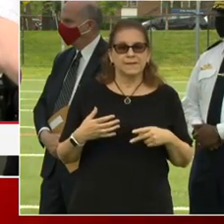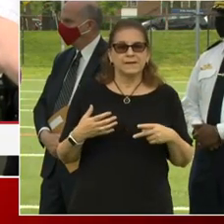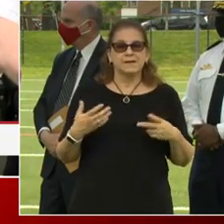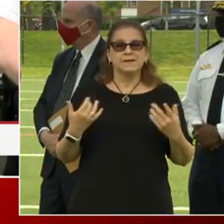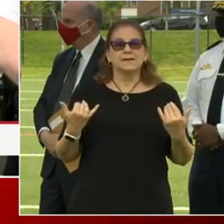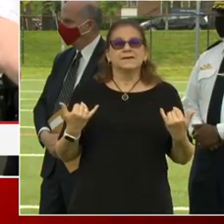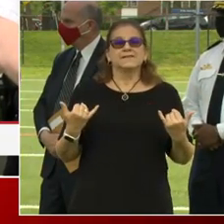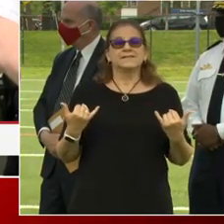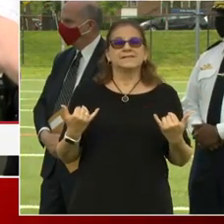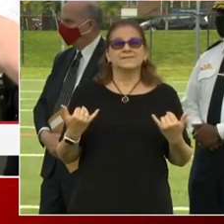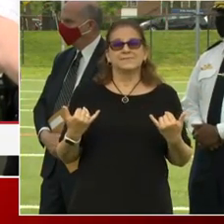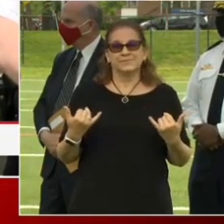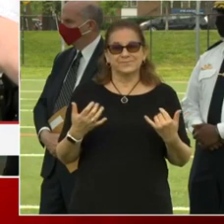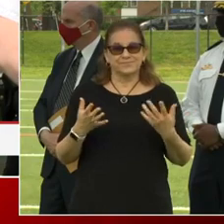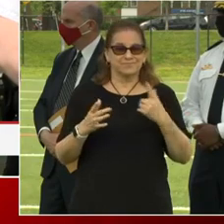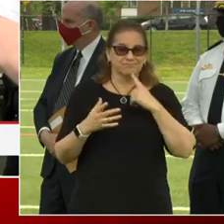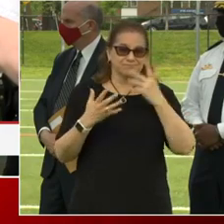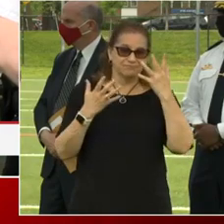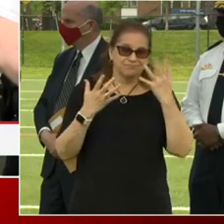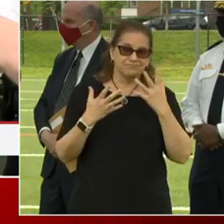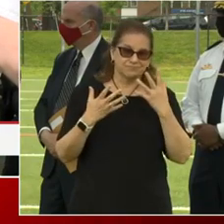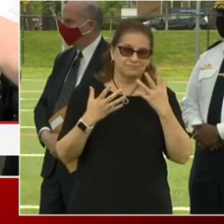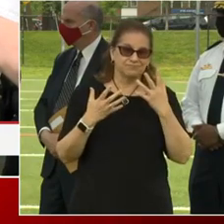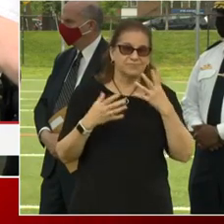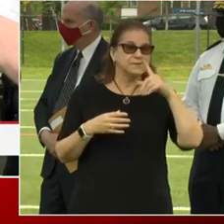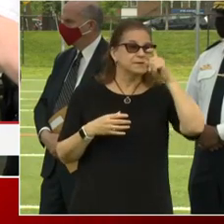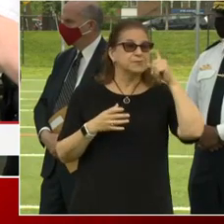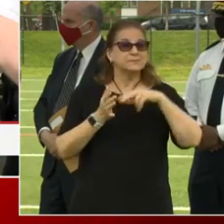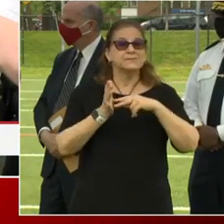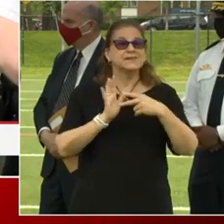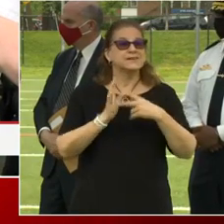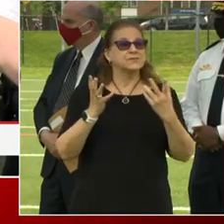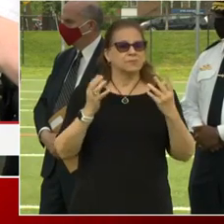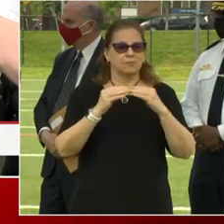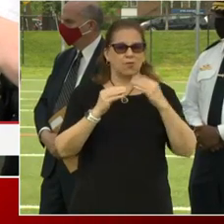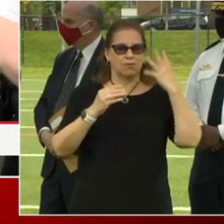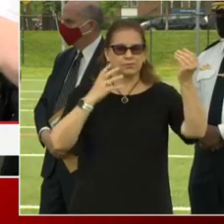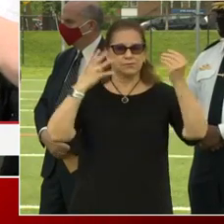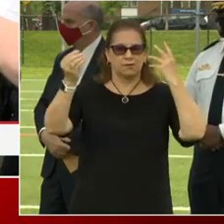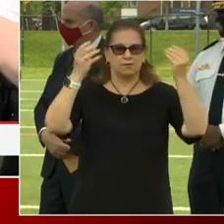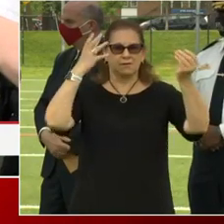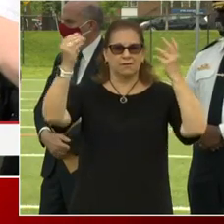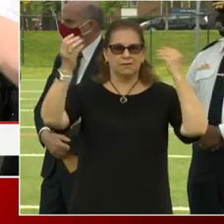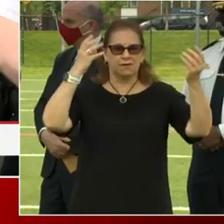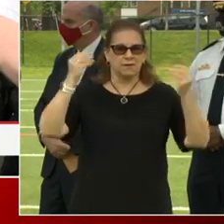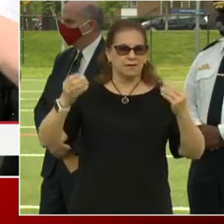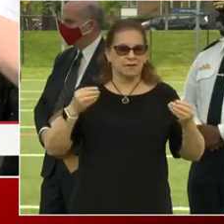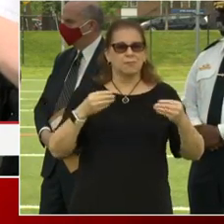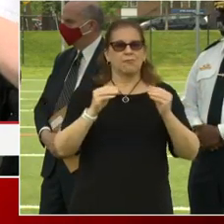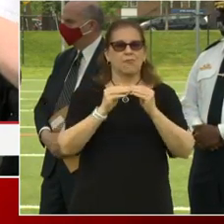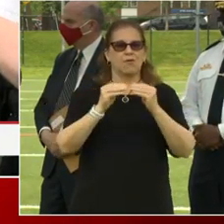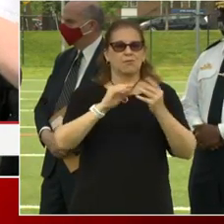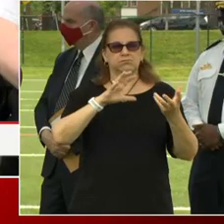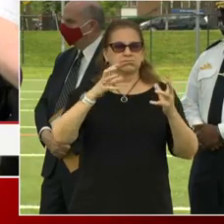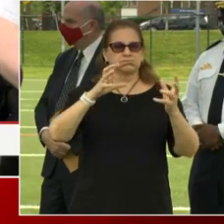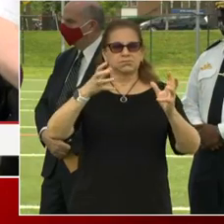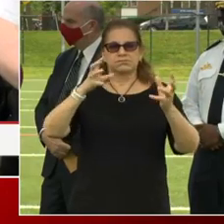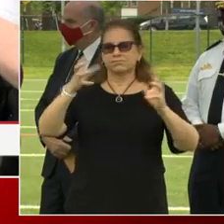brings more outdoor activity, more conflict, and unfortunately,